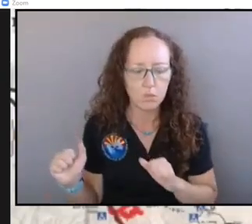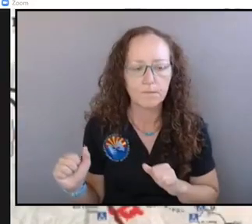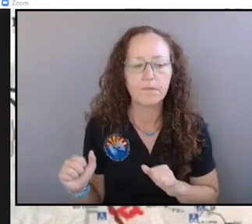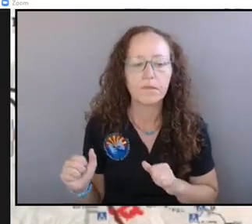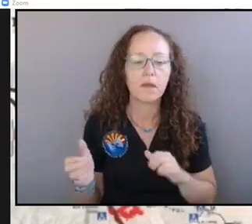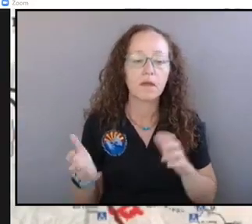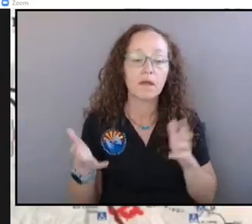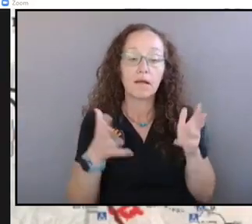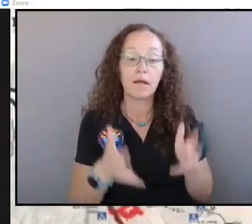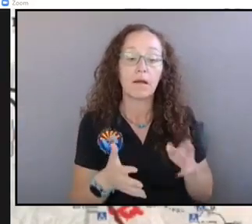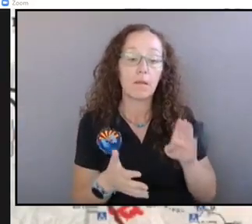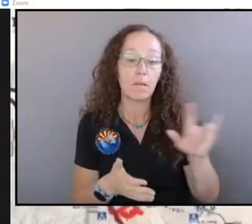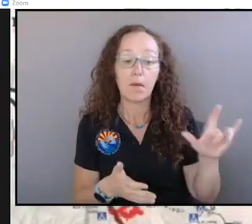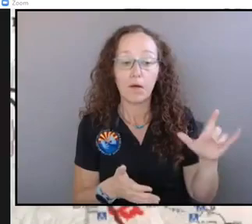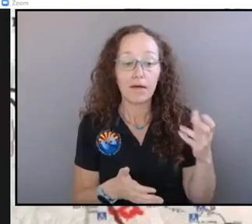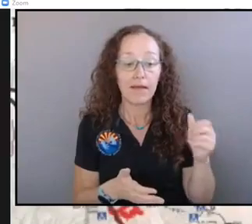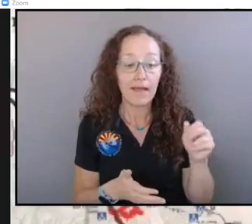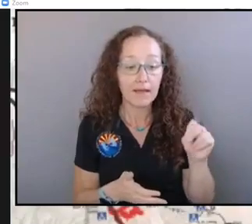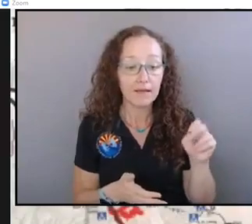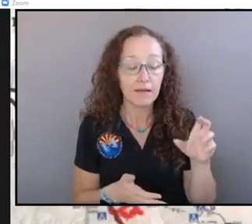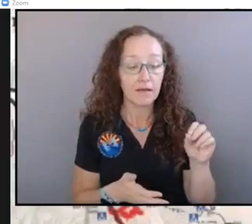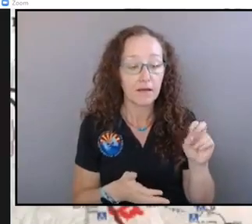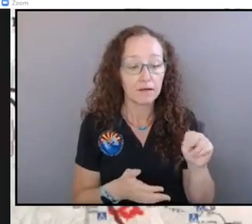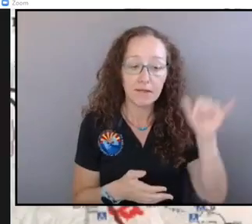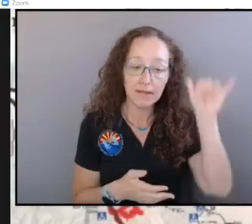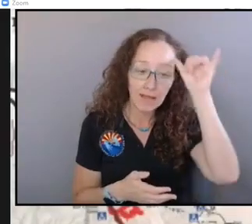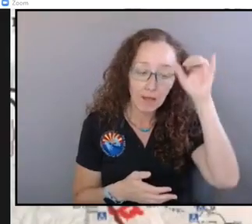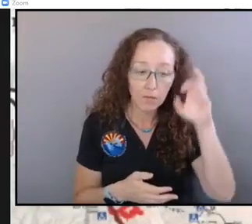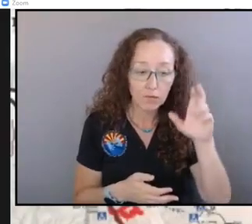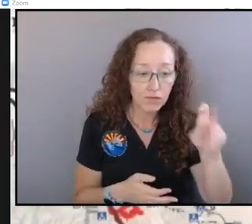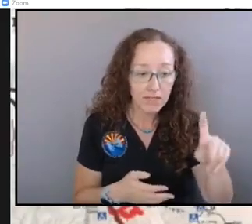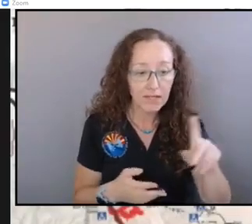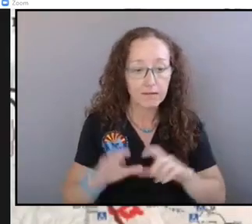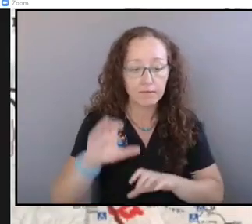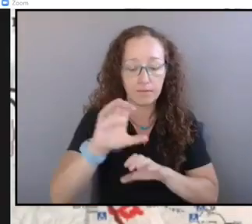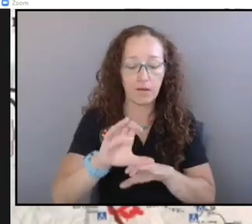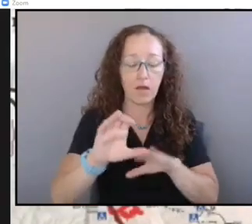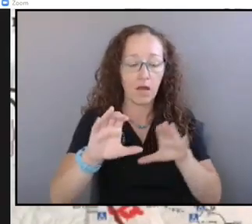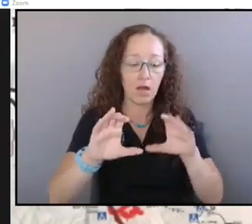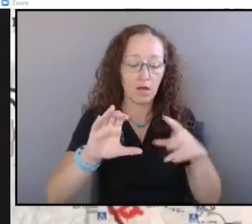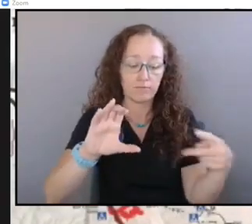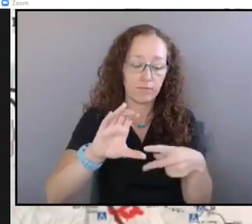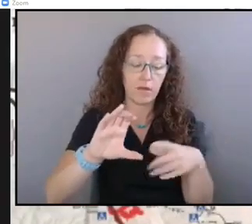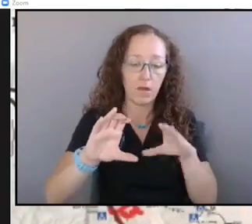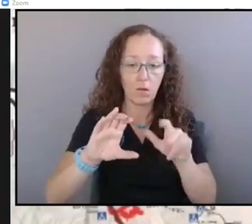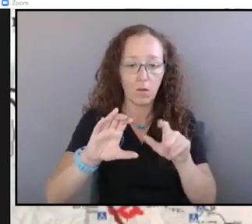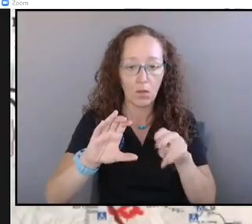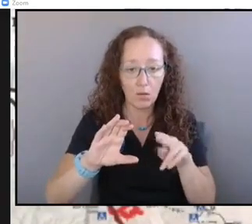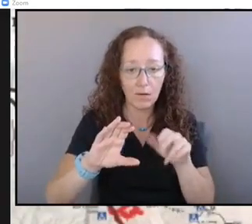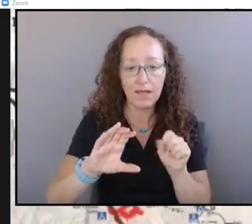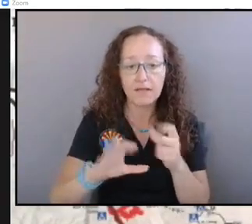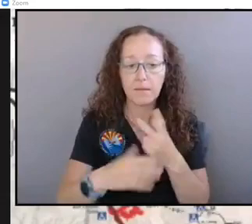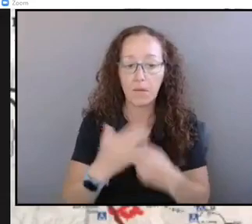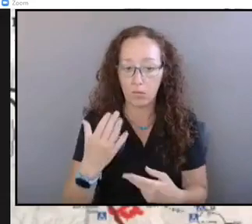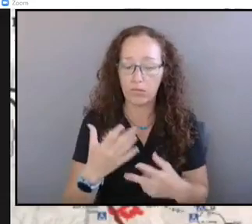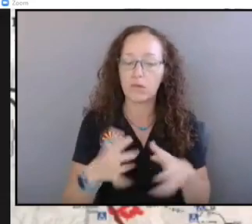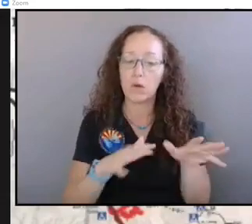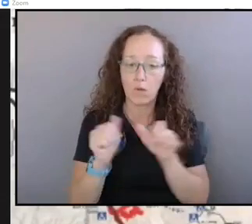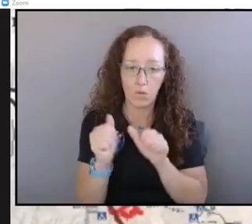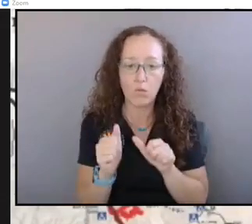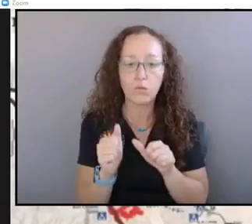Creek, Upper and Lower Colonias on a go evacuation status as well, which we've had for a few days now.